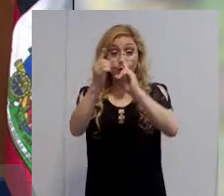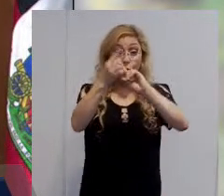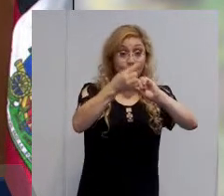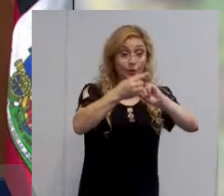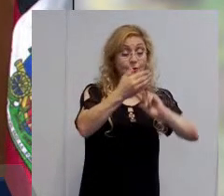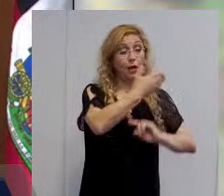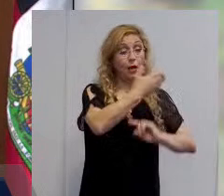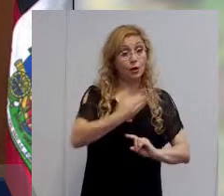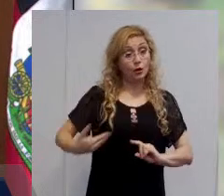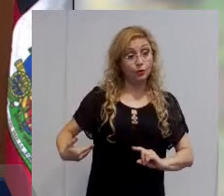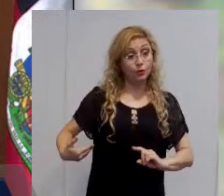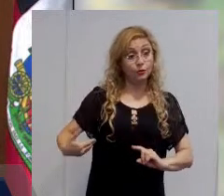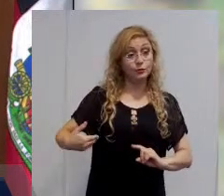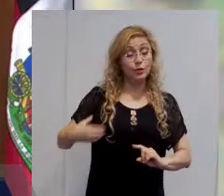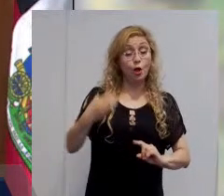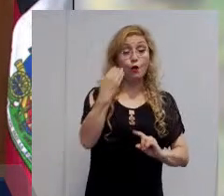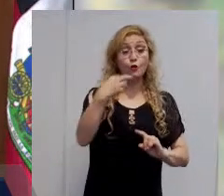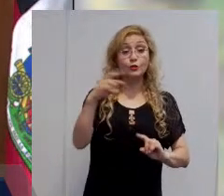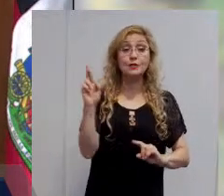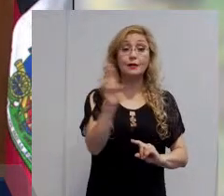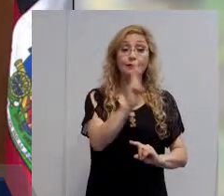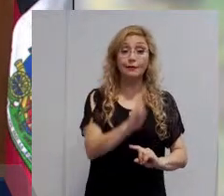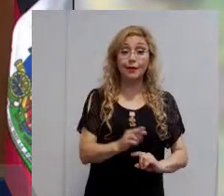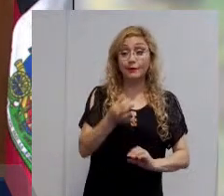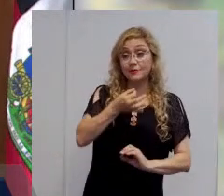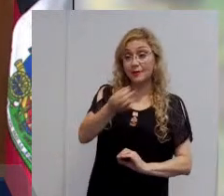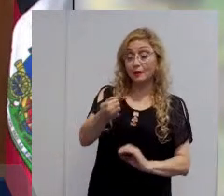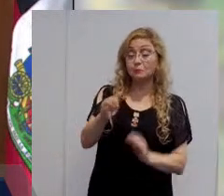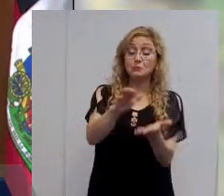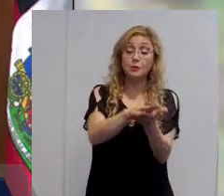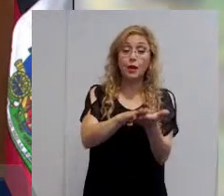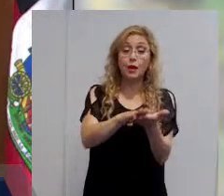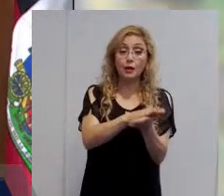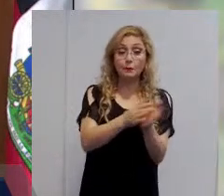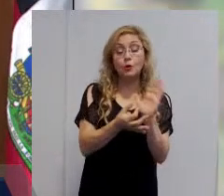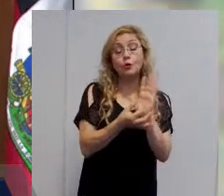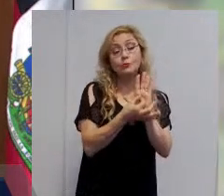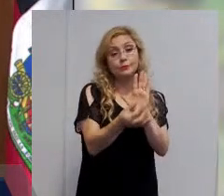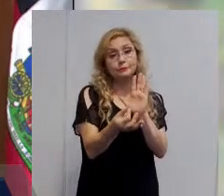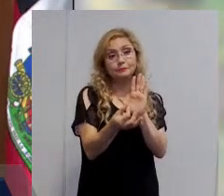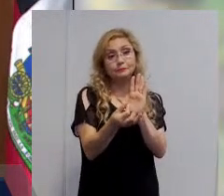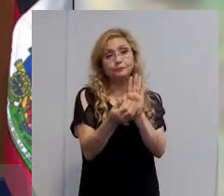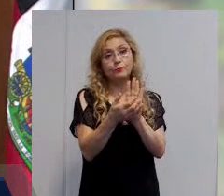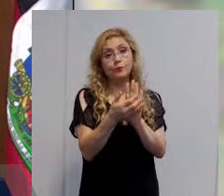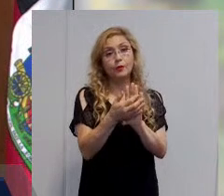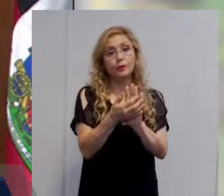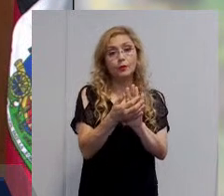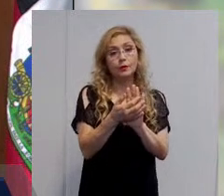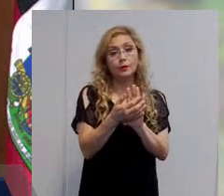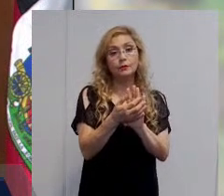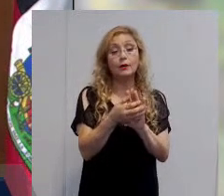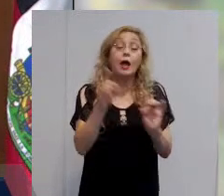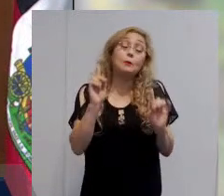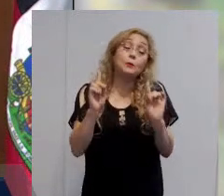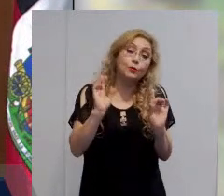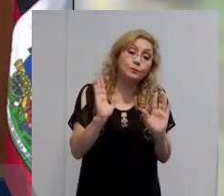are also challenged. For example, just recently, the president of Costa Rica mentioned that